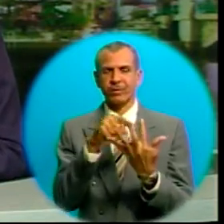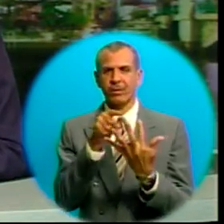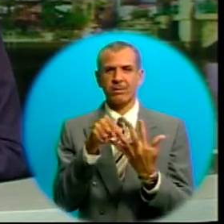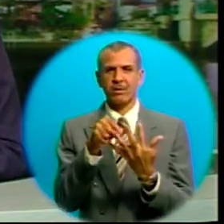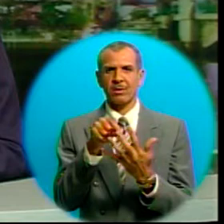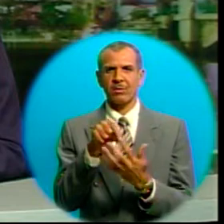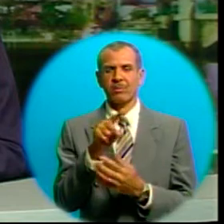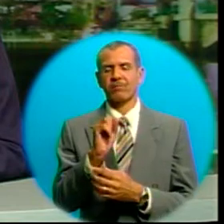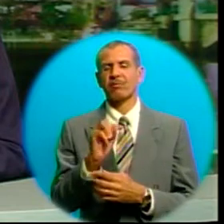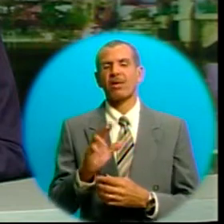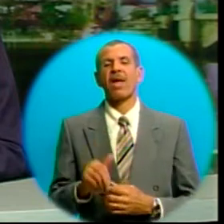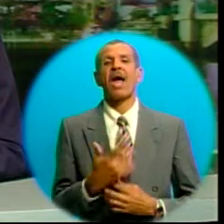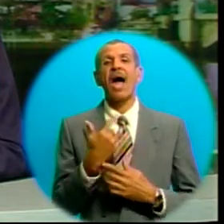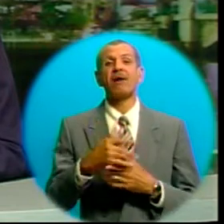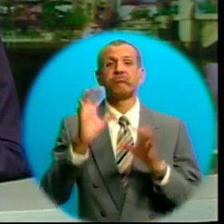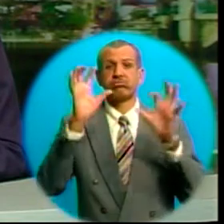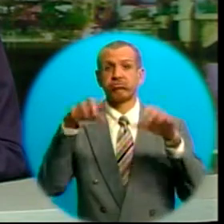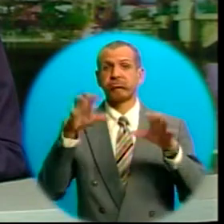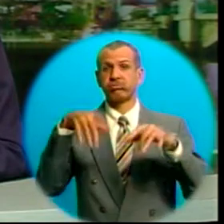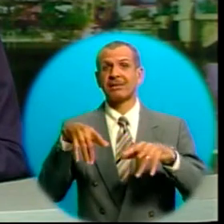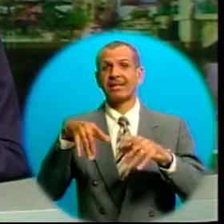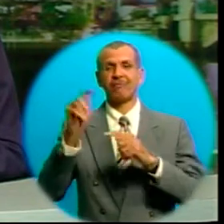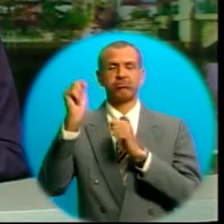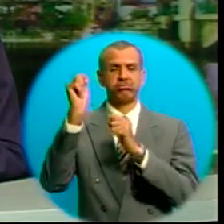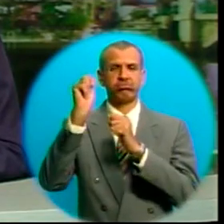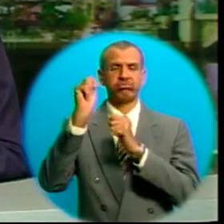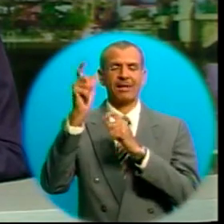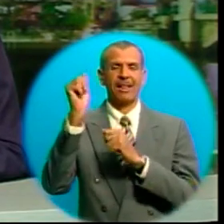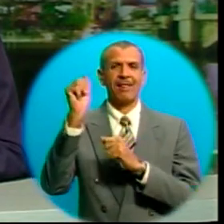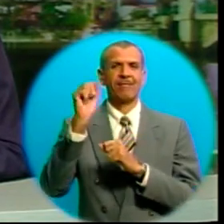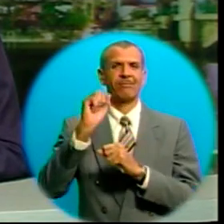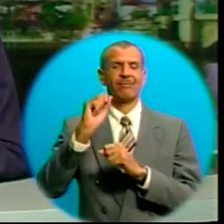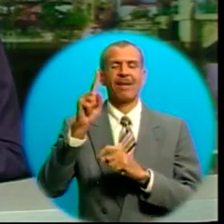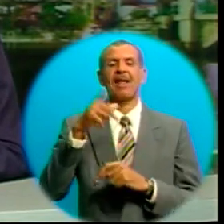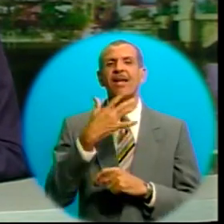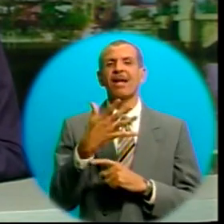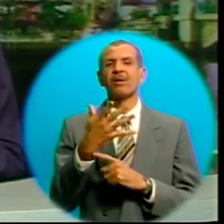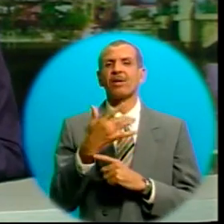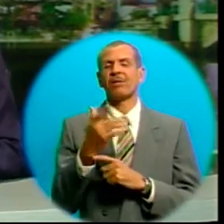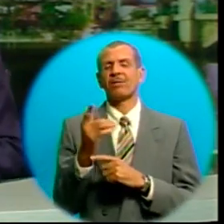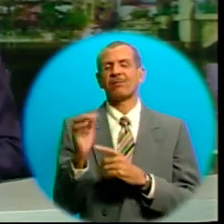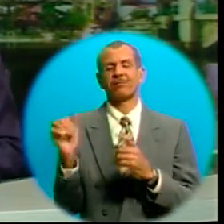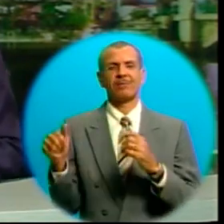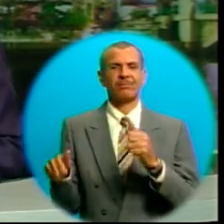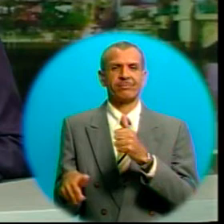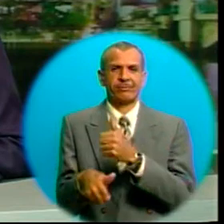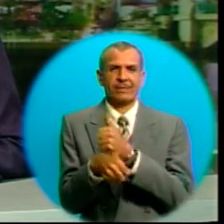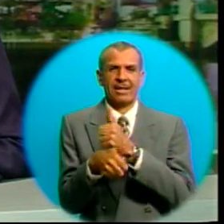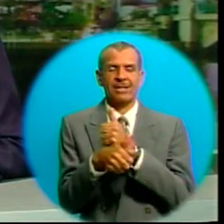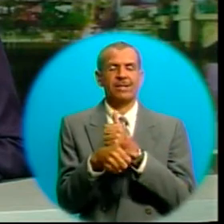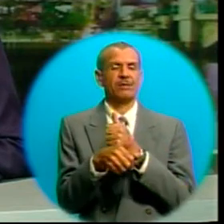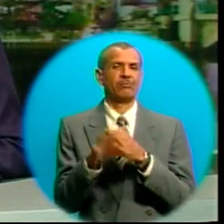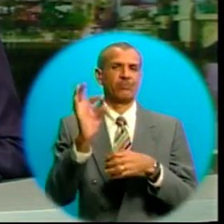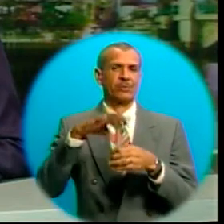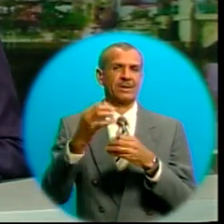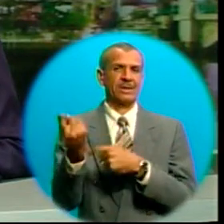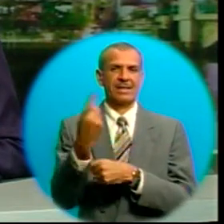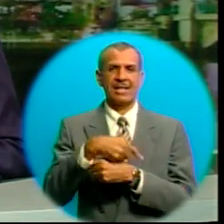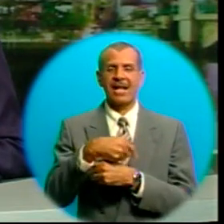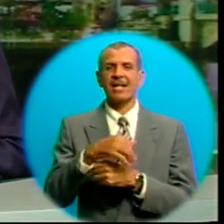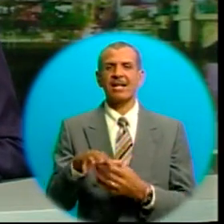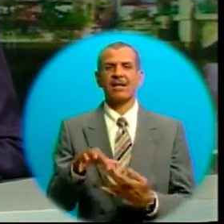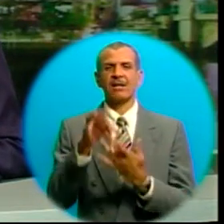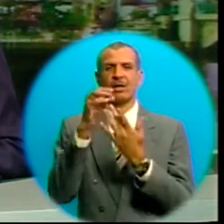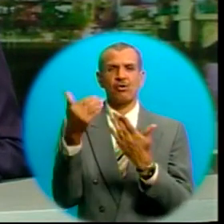rains accompanied by thunder and lightning may have had some effect on voting in Trinidad and Tobago today as the country elected a